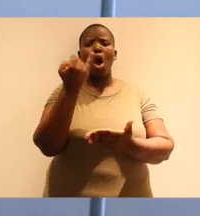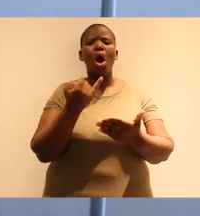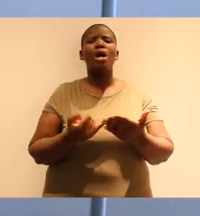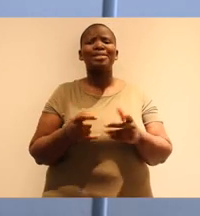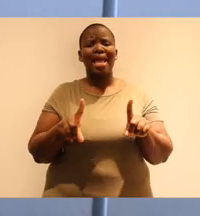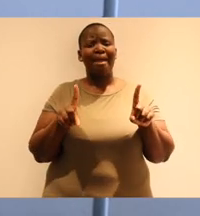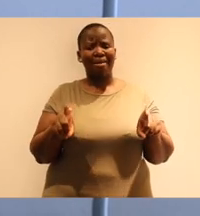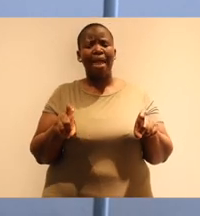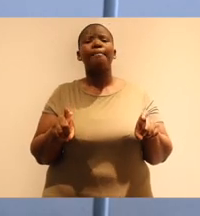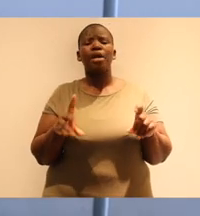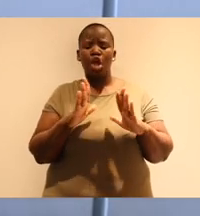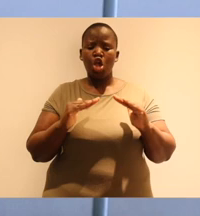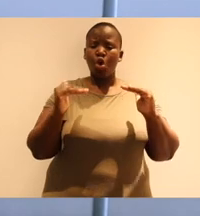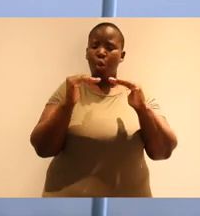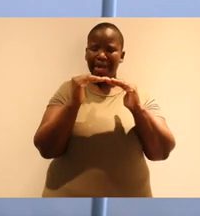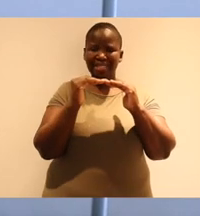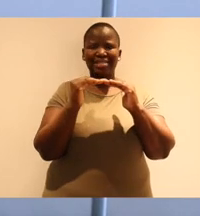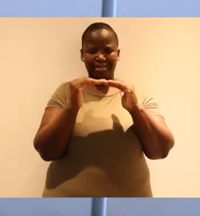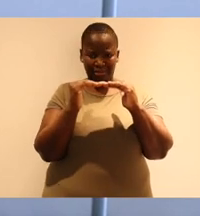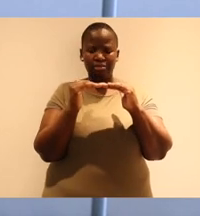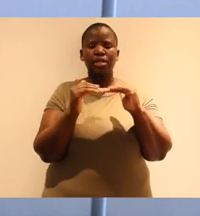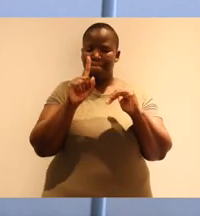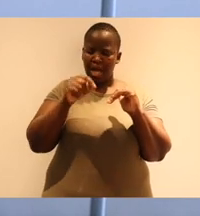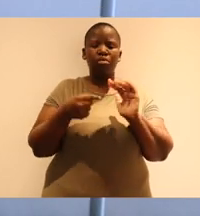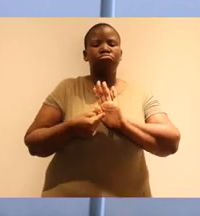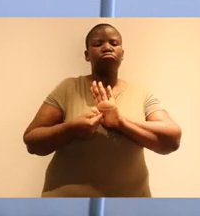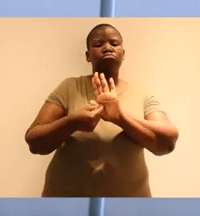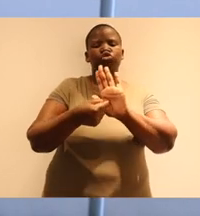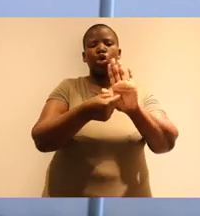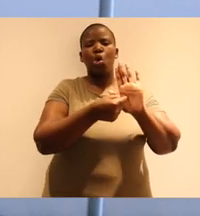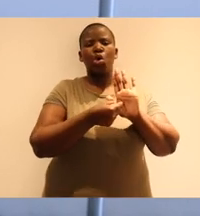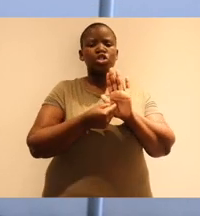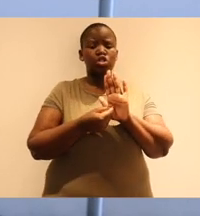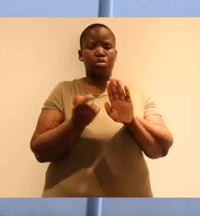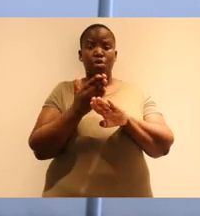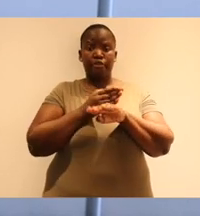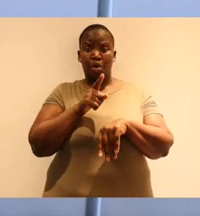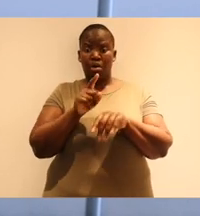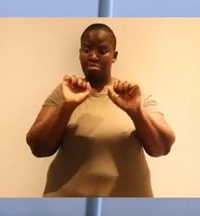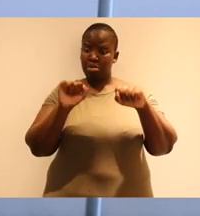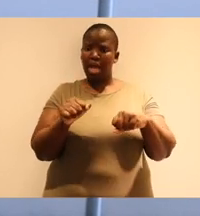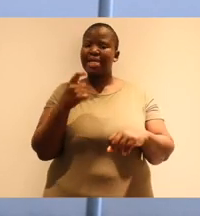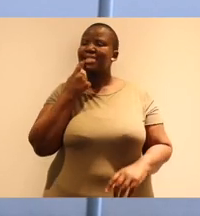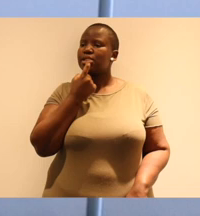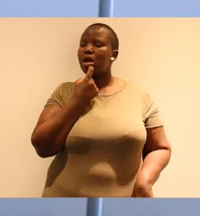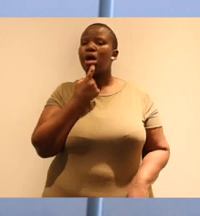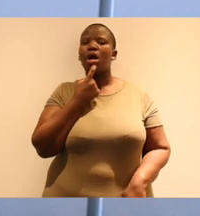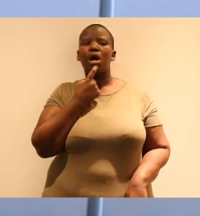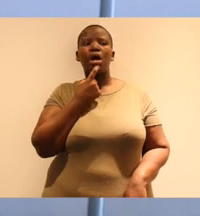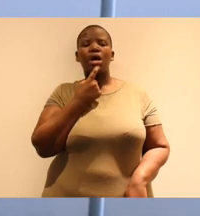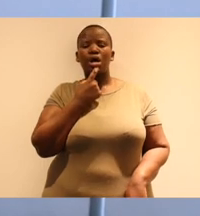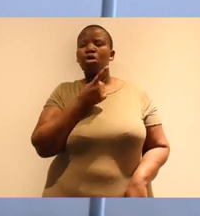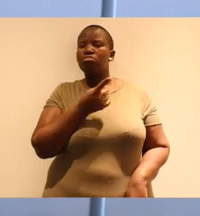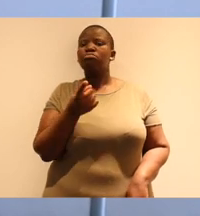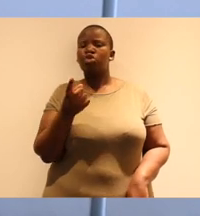Equality and equity must be visible before you can say you are a